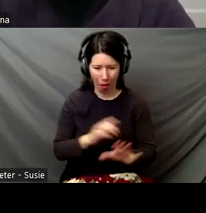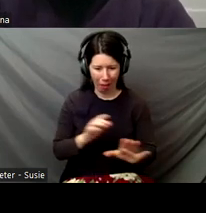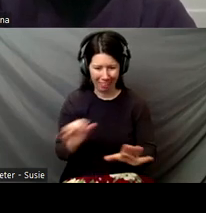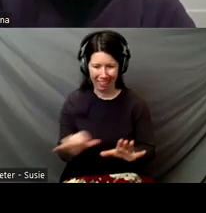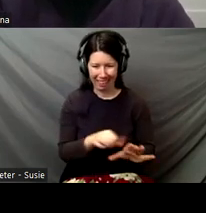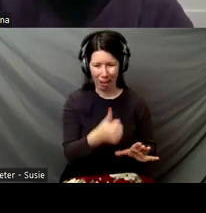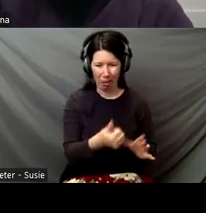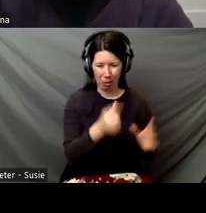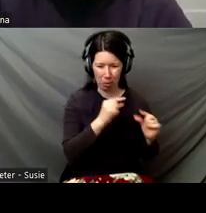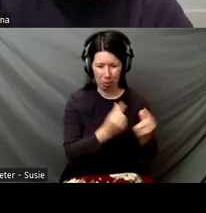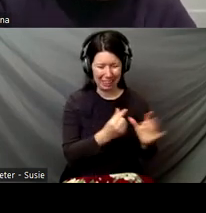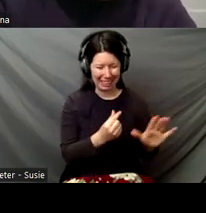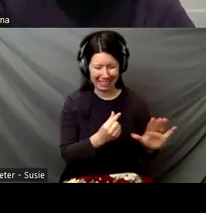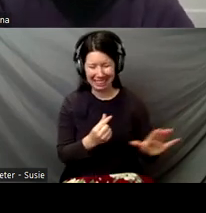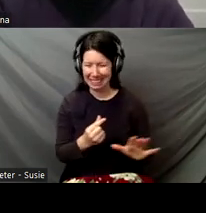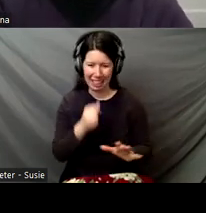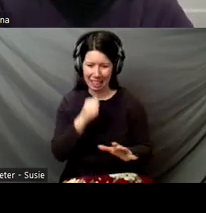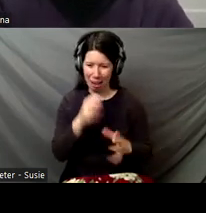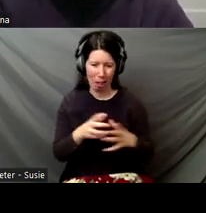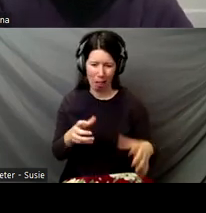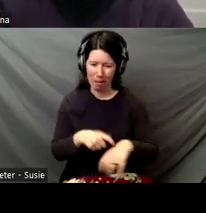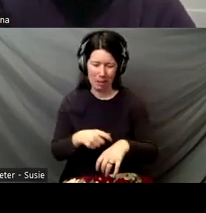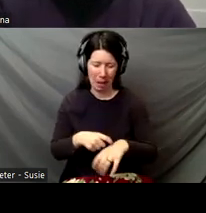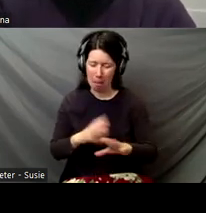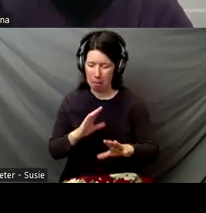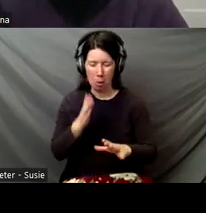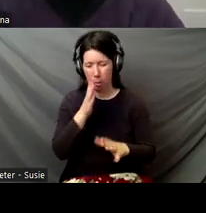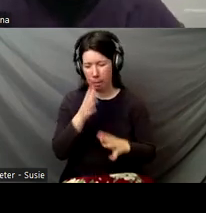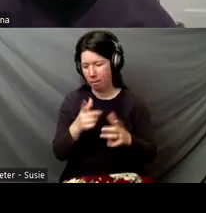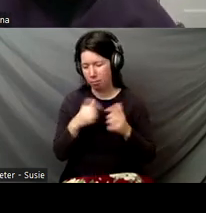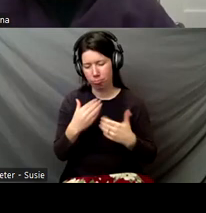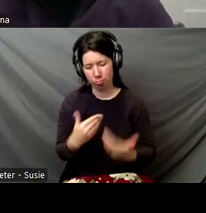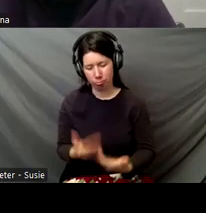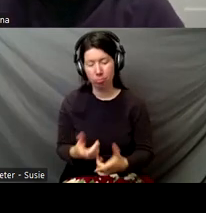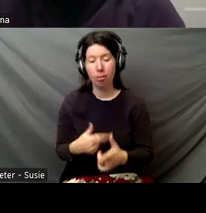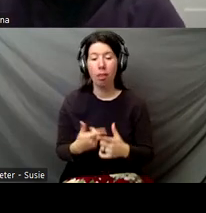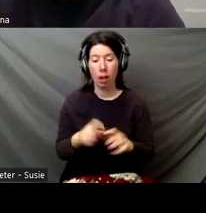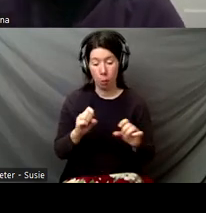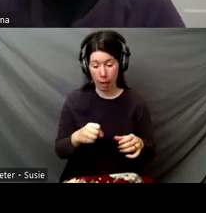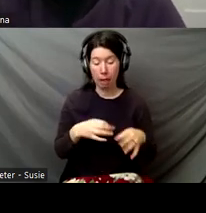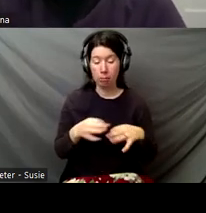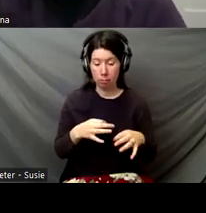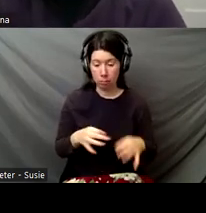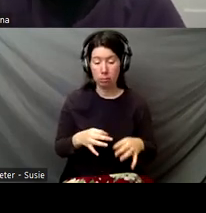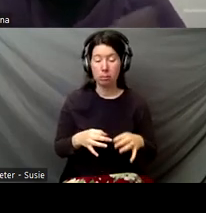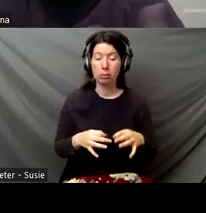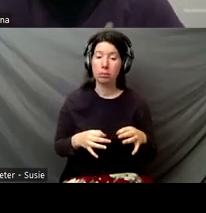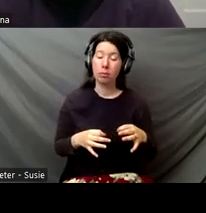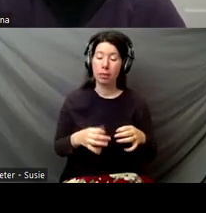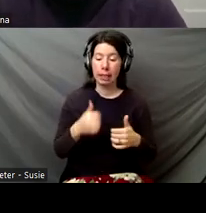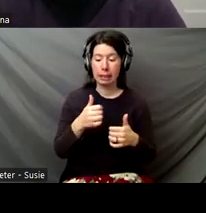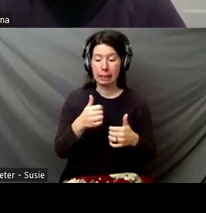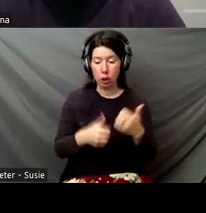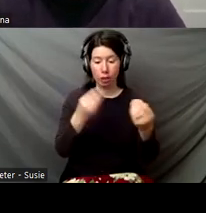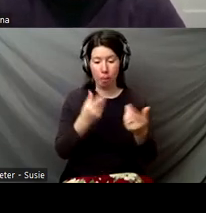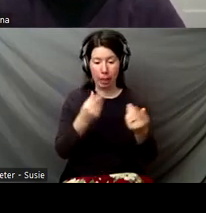groups will come up with. So it shouldn't take us too long to get through that part. And then we can go through all the